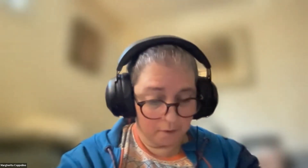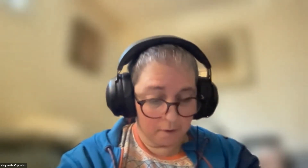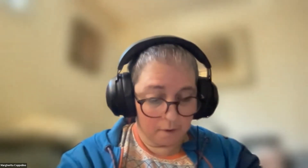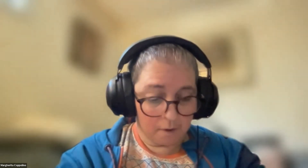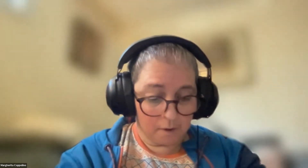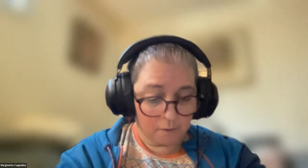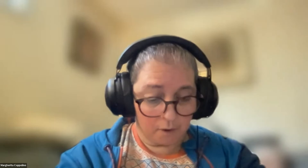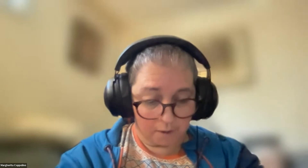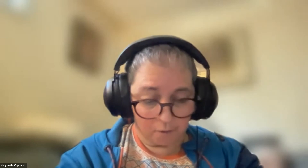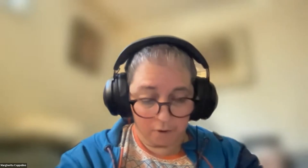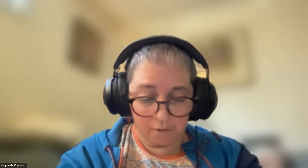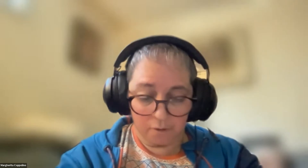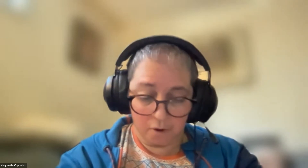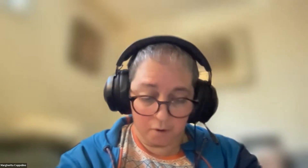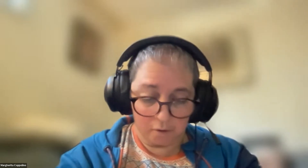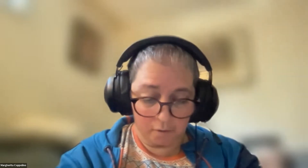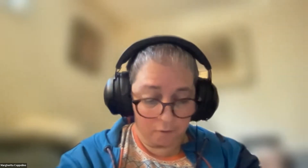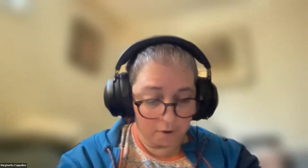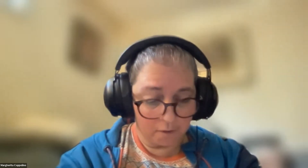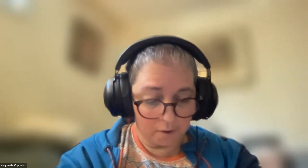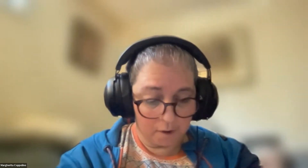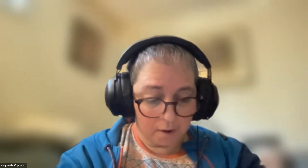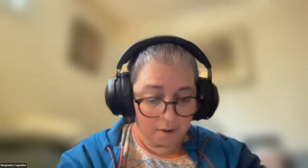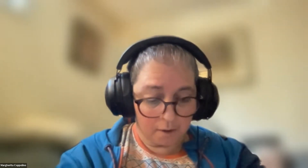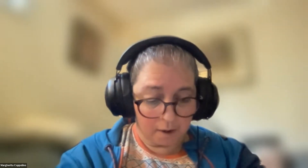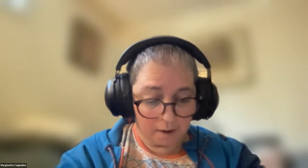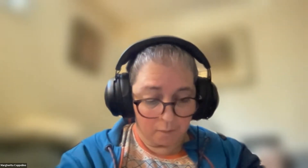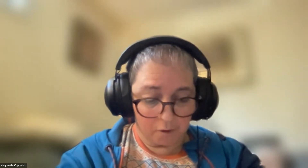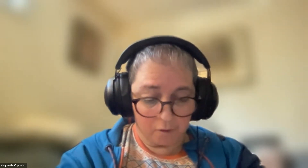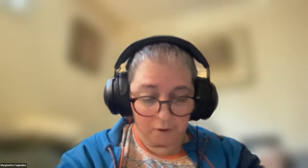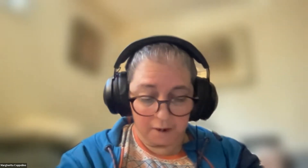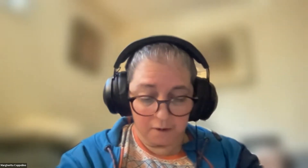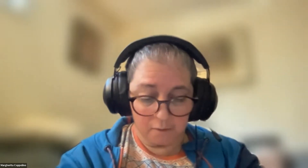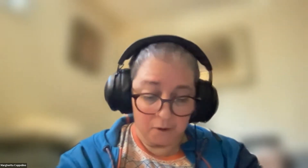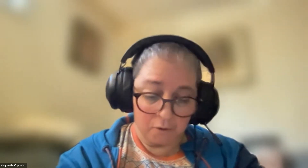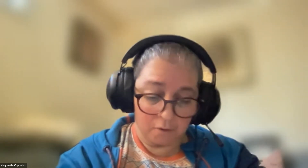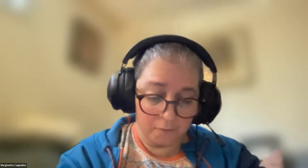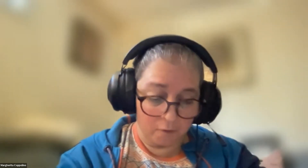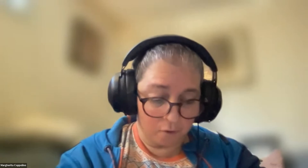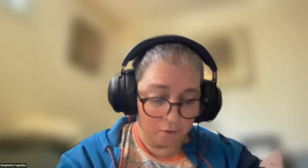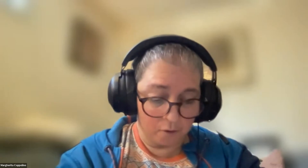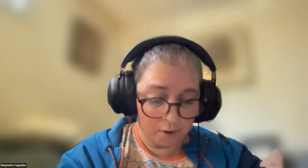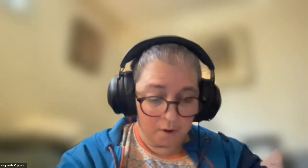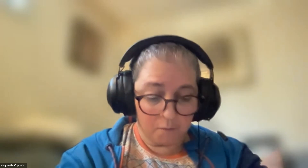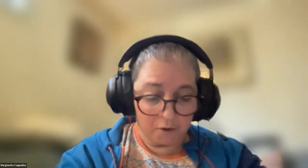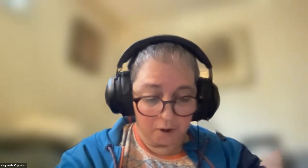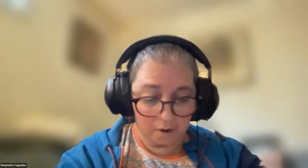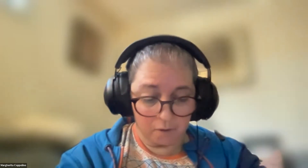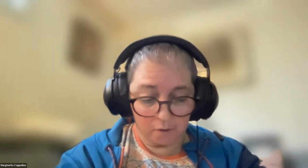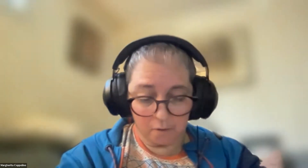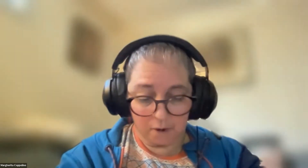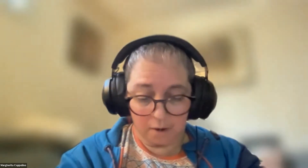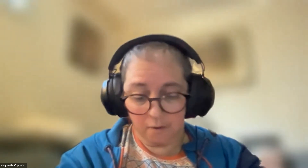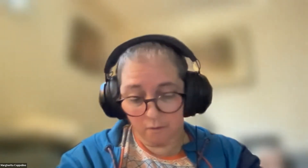12. She has agreed to share her thoughts, experience relating to mental health issues,